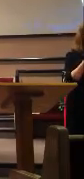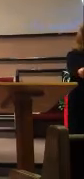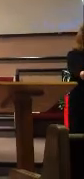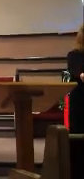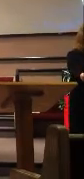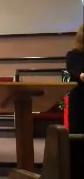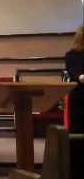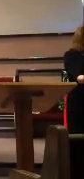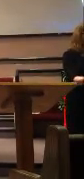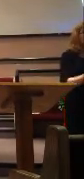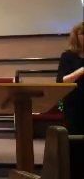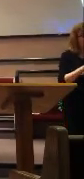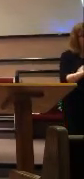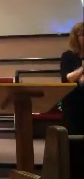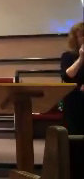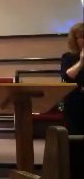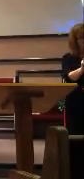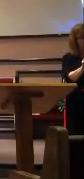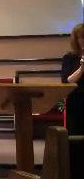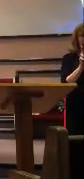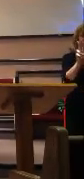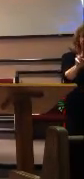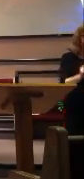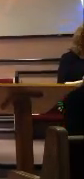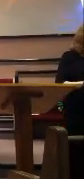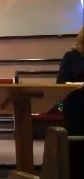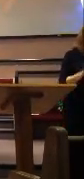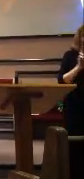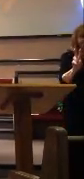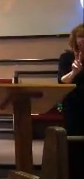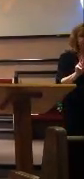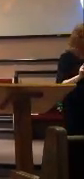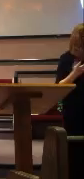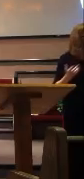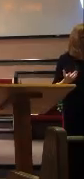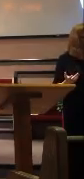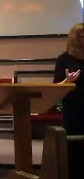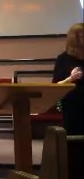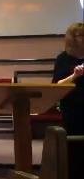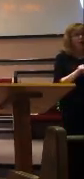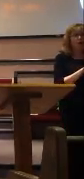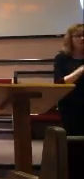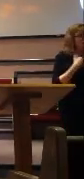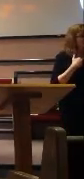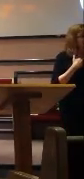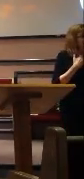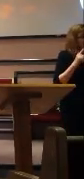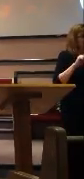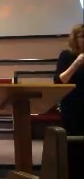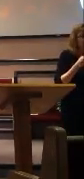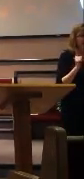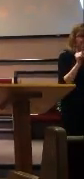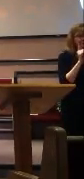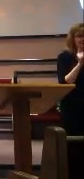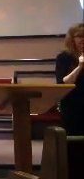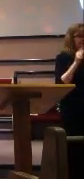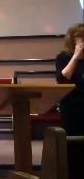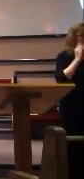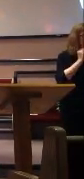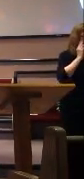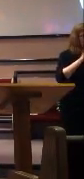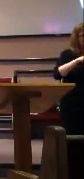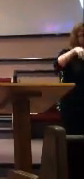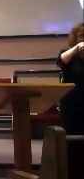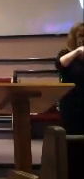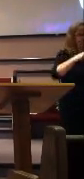sent out two by two, probably to also be companions for one another on the journey, because it is good